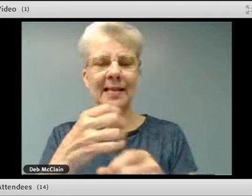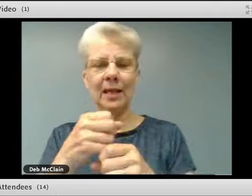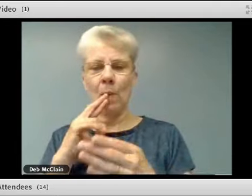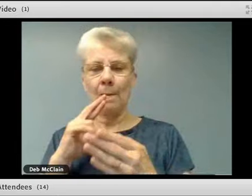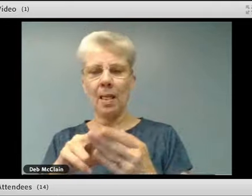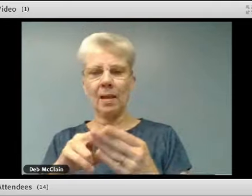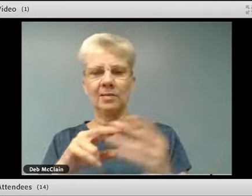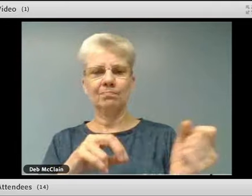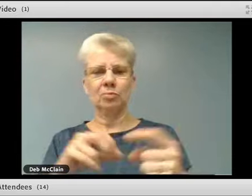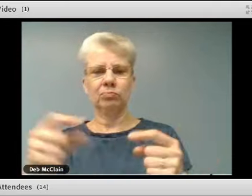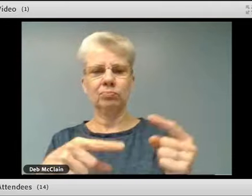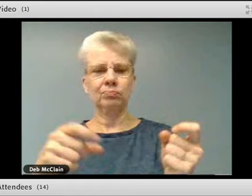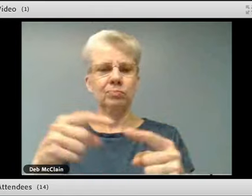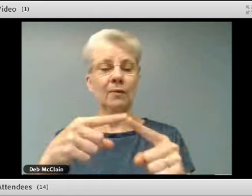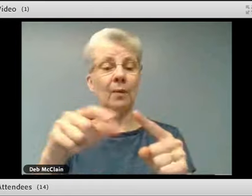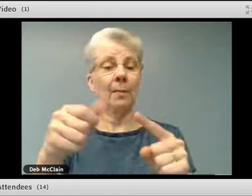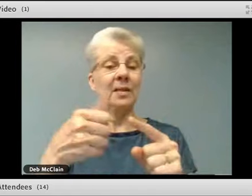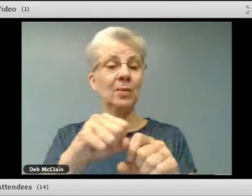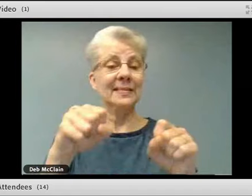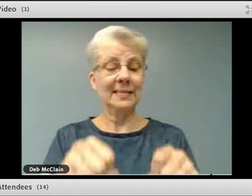replies from another system.